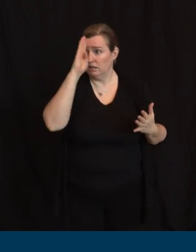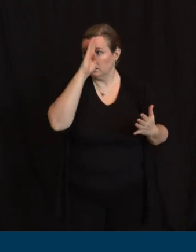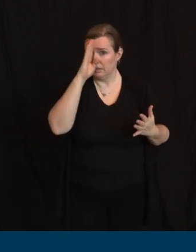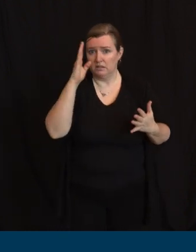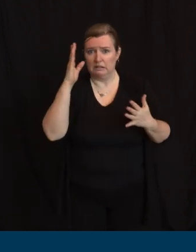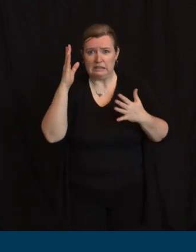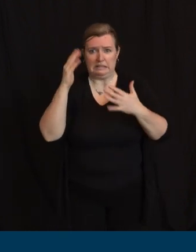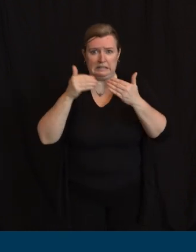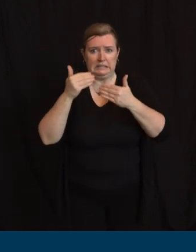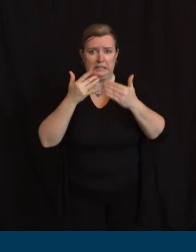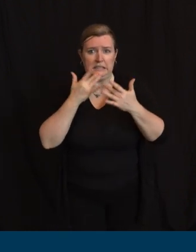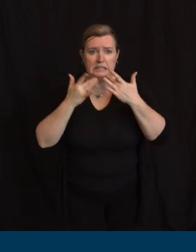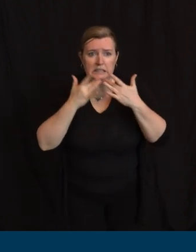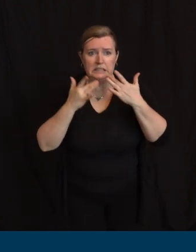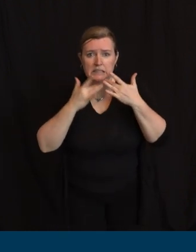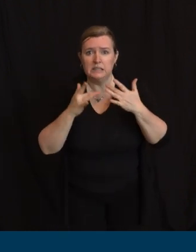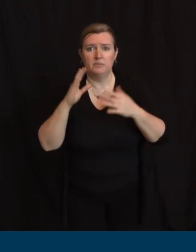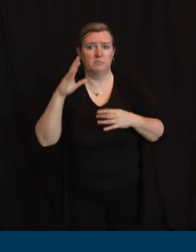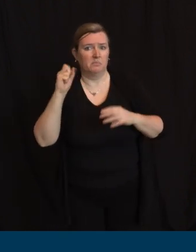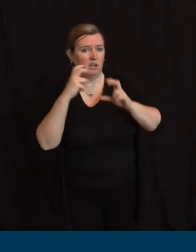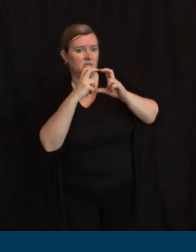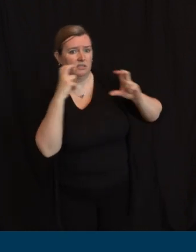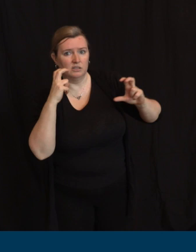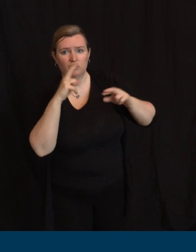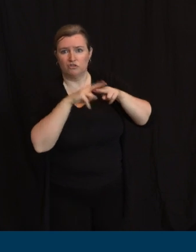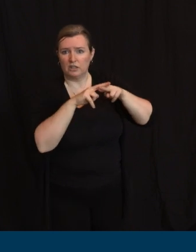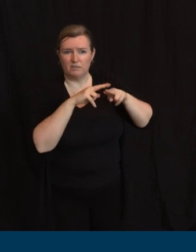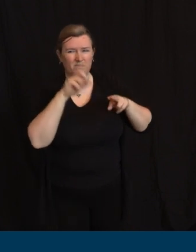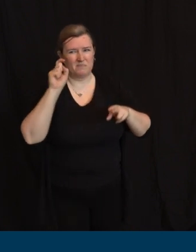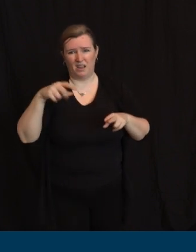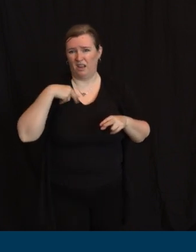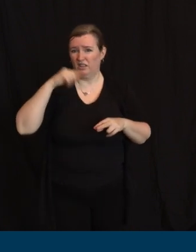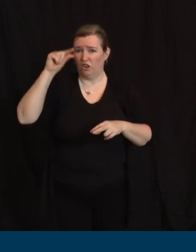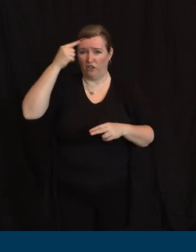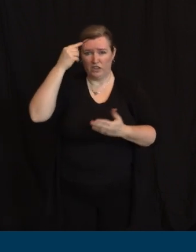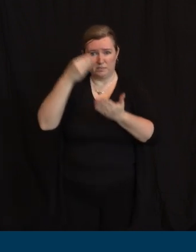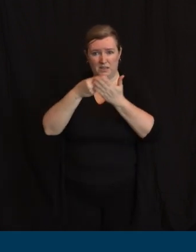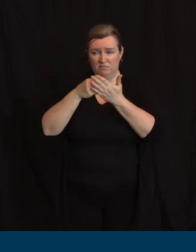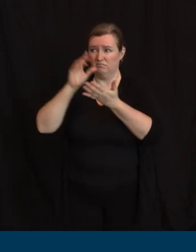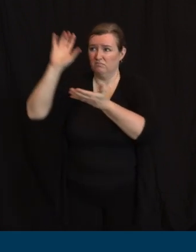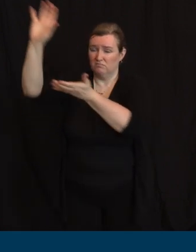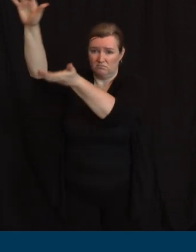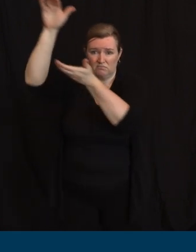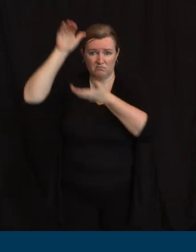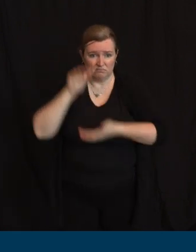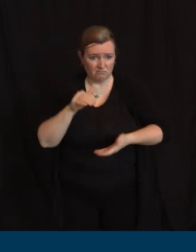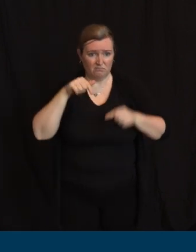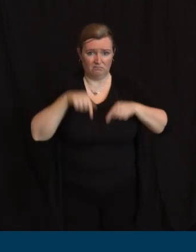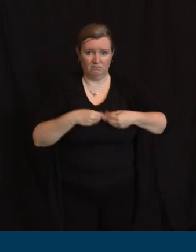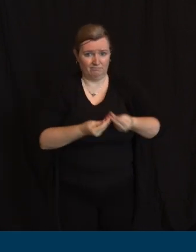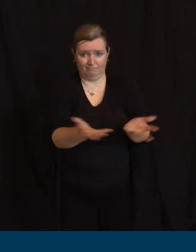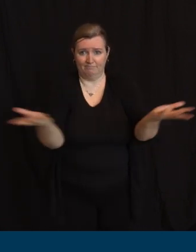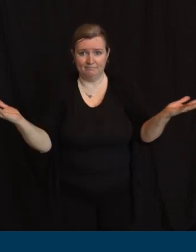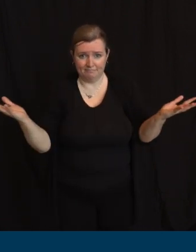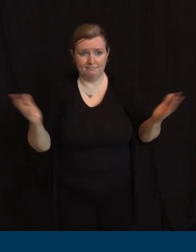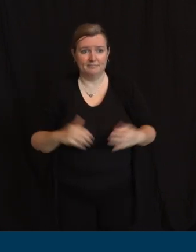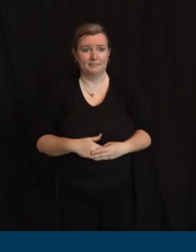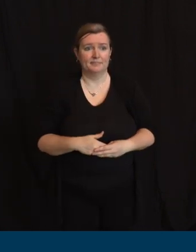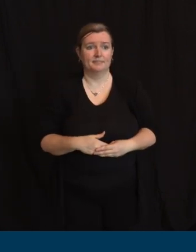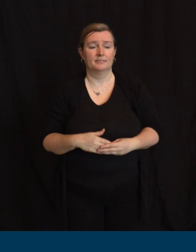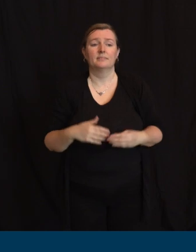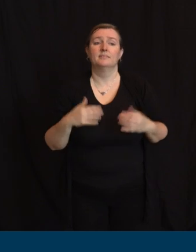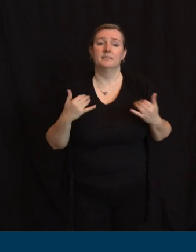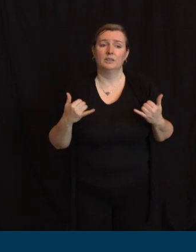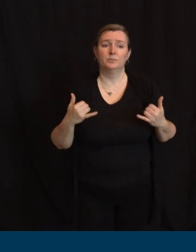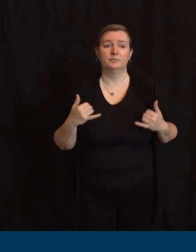get the federal money to back and fill our efforts. So just to reiterate that. With that, with an update on compliance, PPE, other